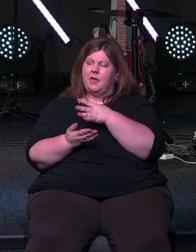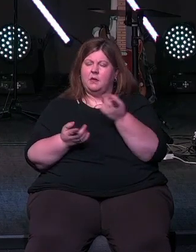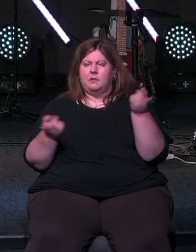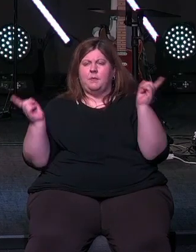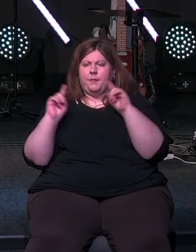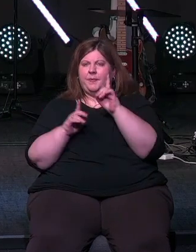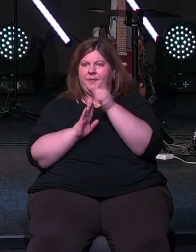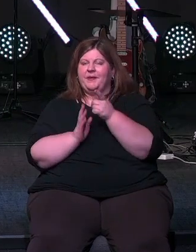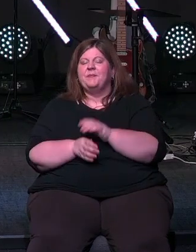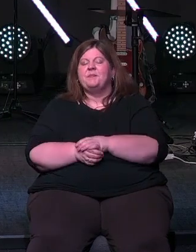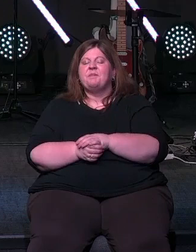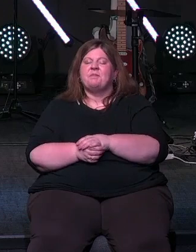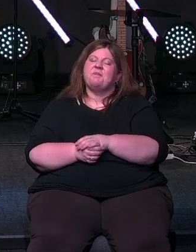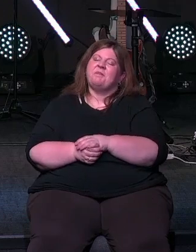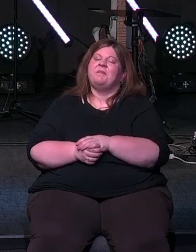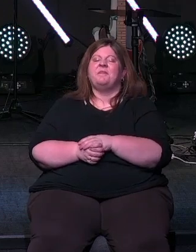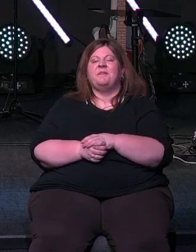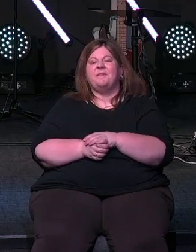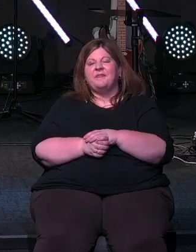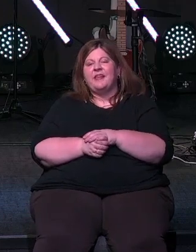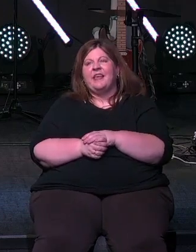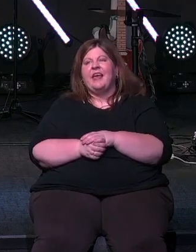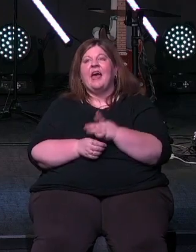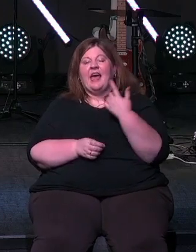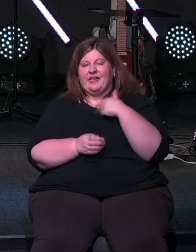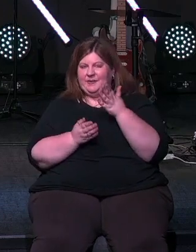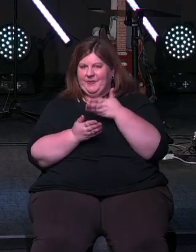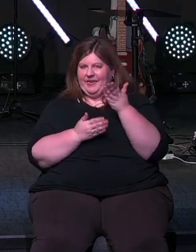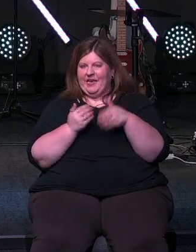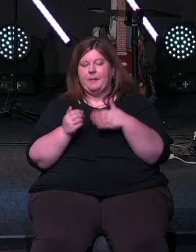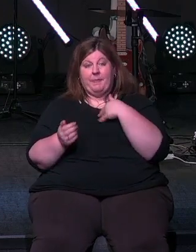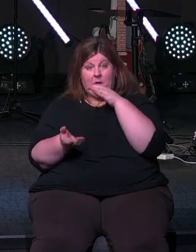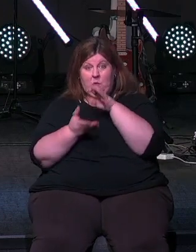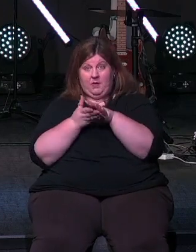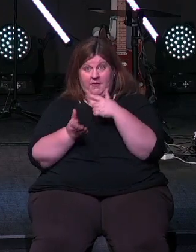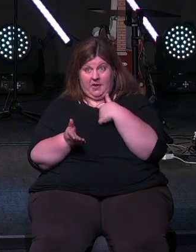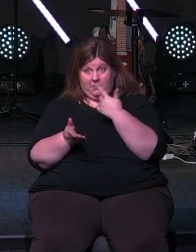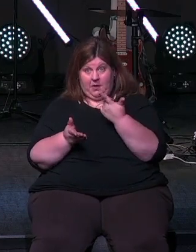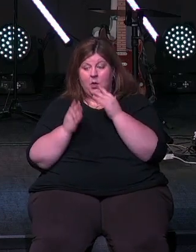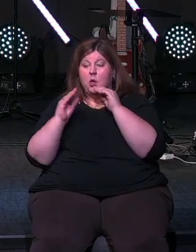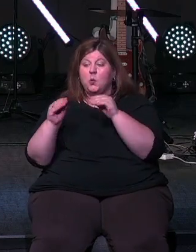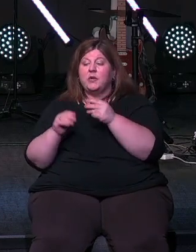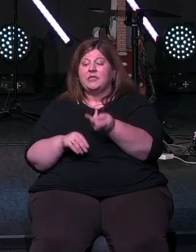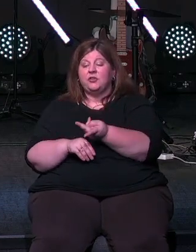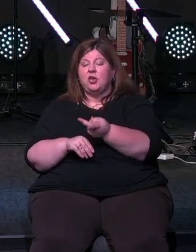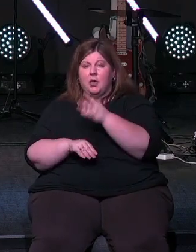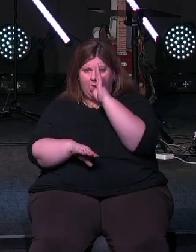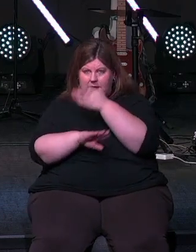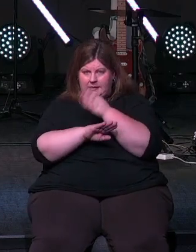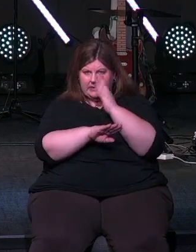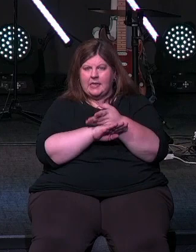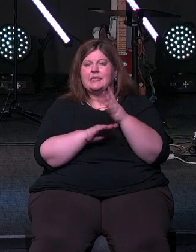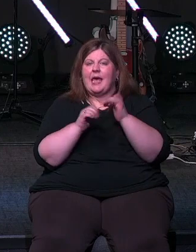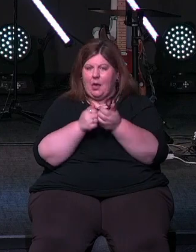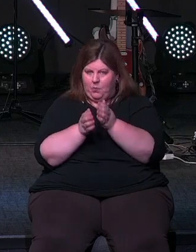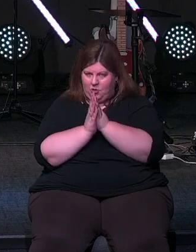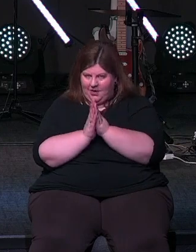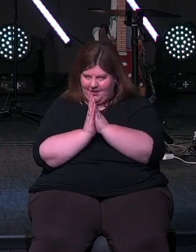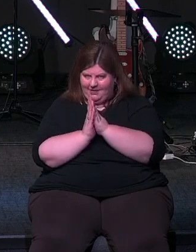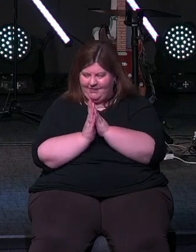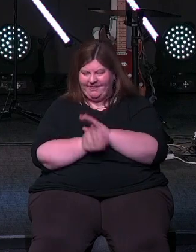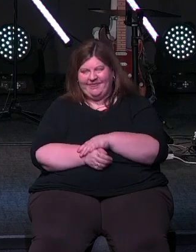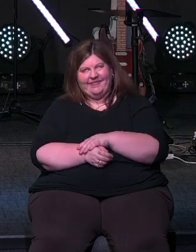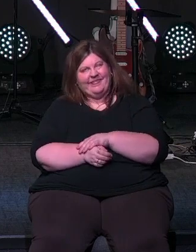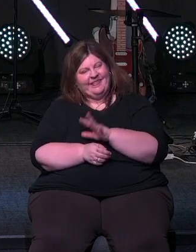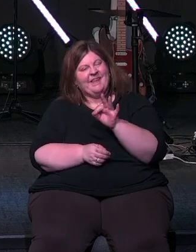second. As we close, what Shannon and I are doing right now is we're teaching our boys how to pray. And it's really